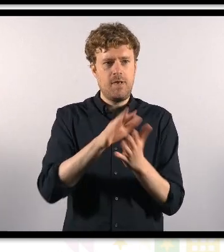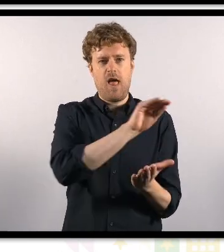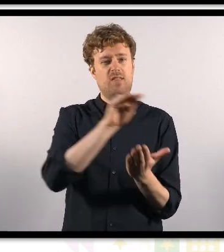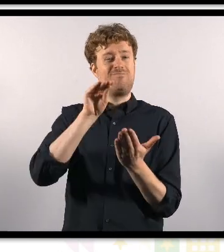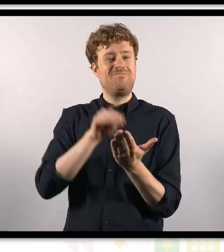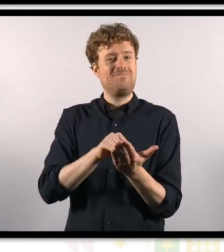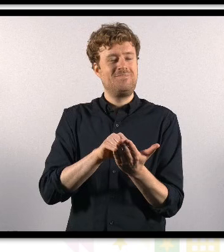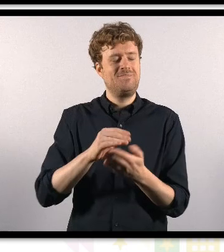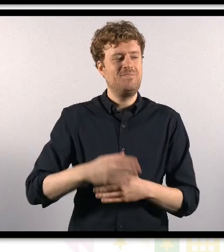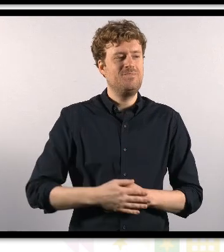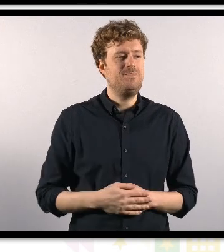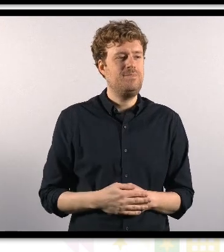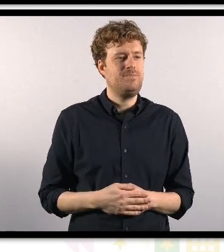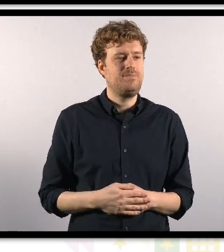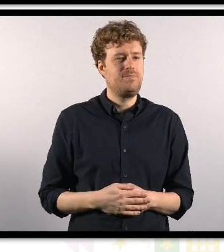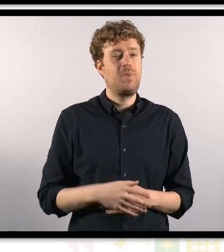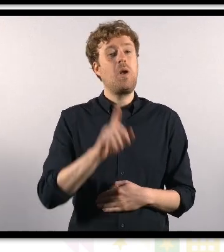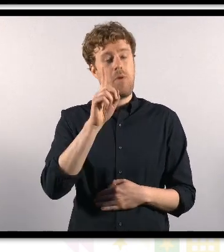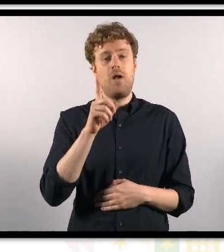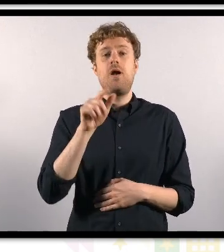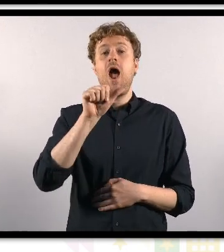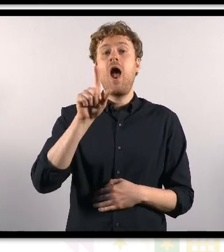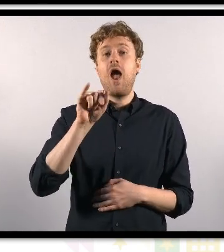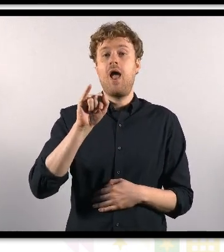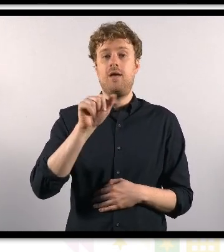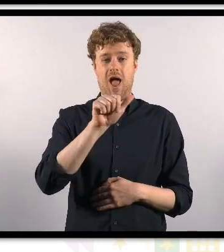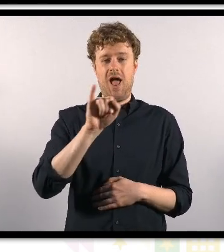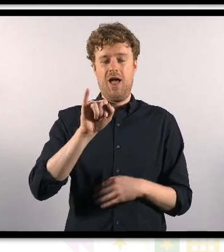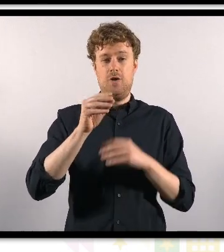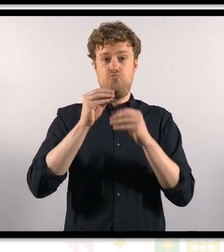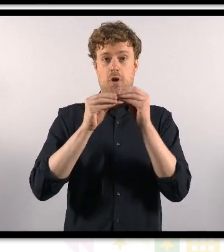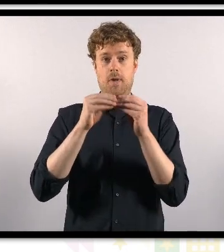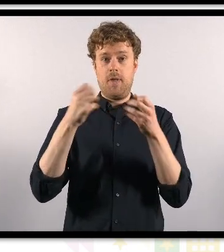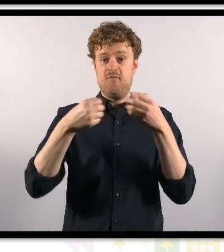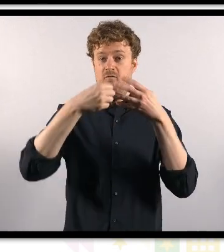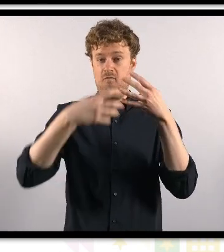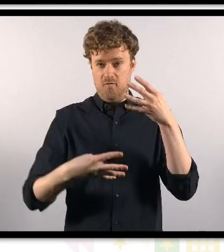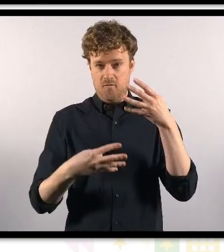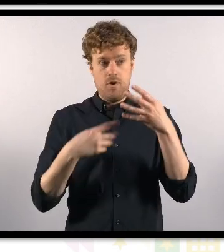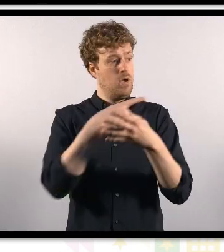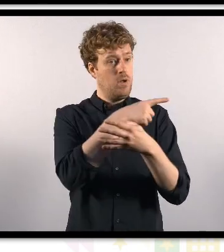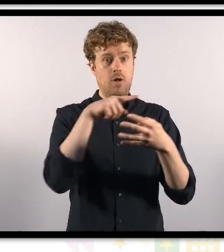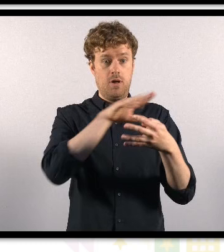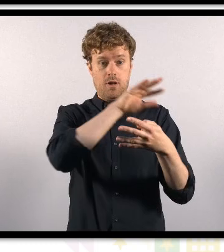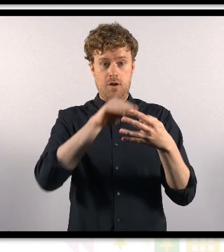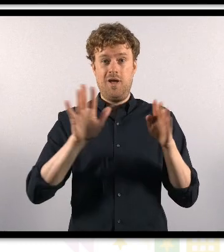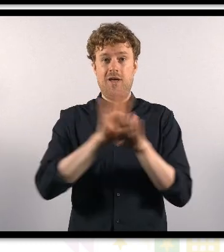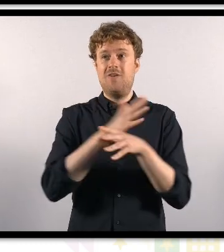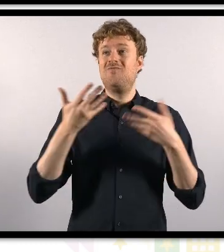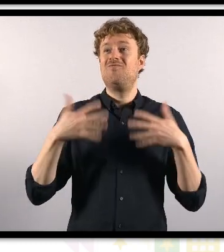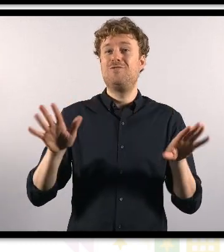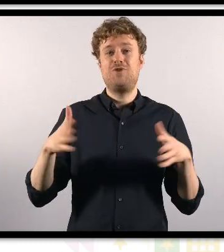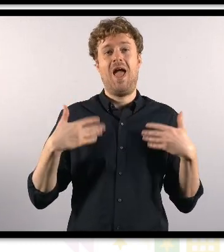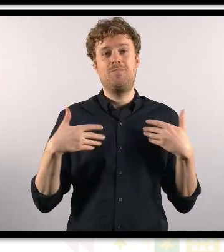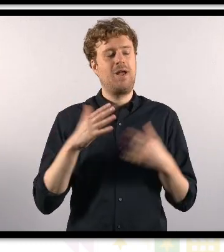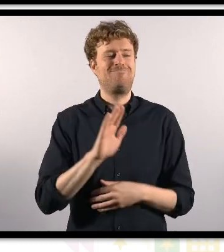There are finite context windows that we need to work with. And typically, the data is large. And if you take our